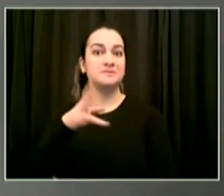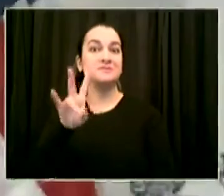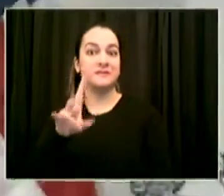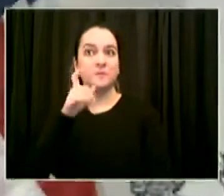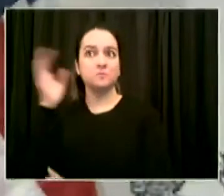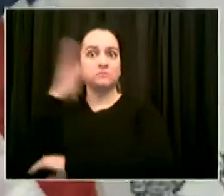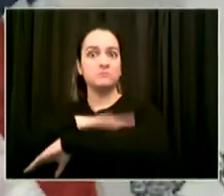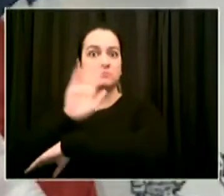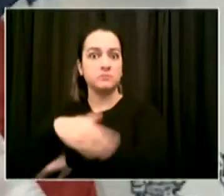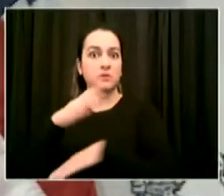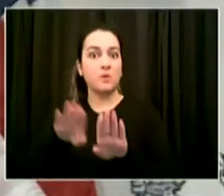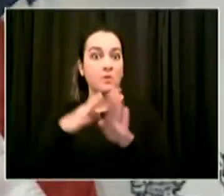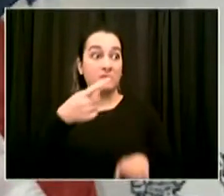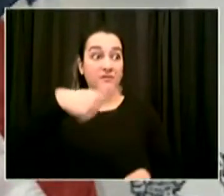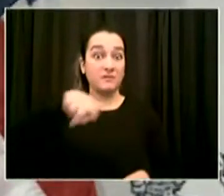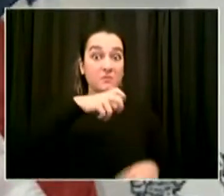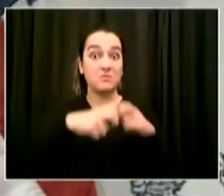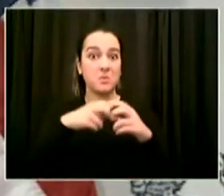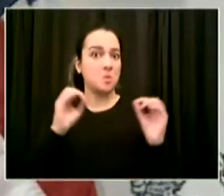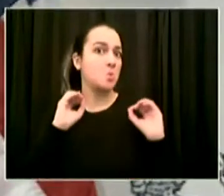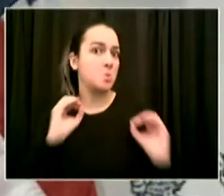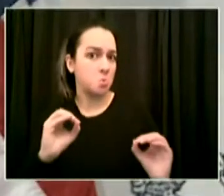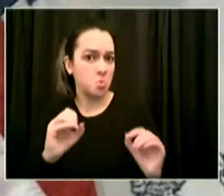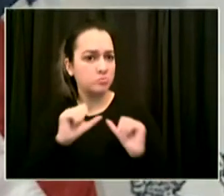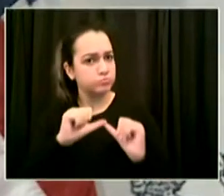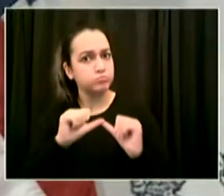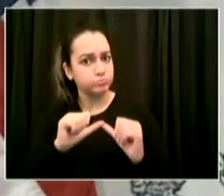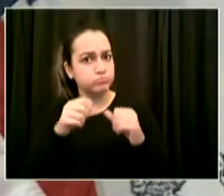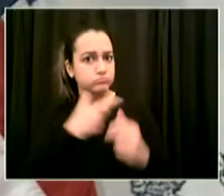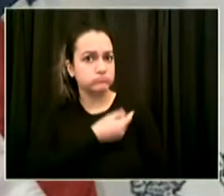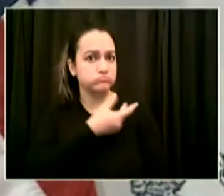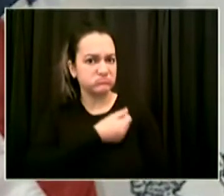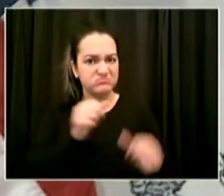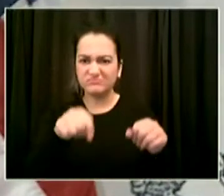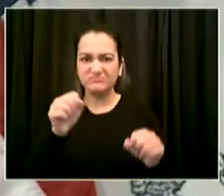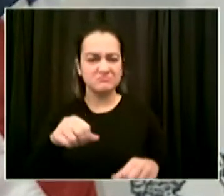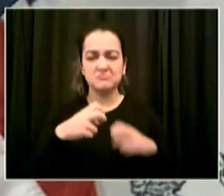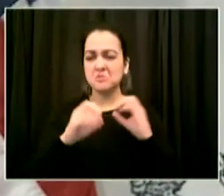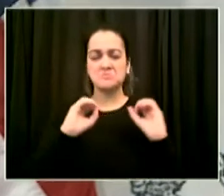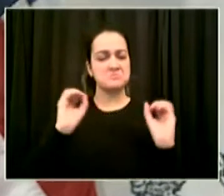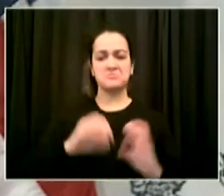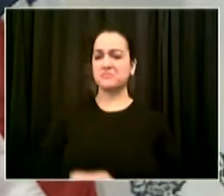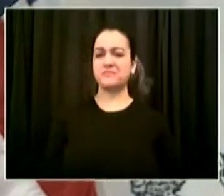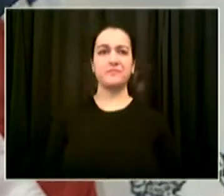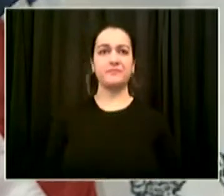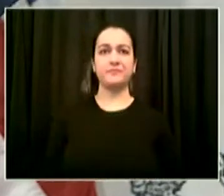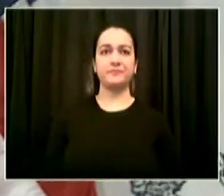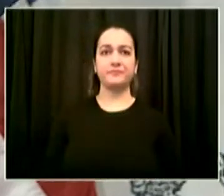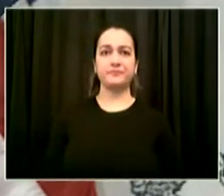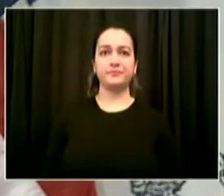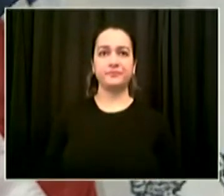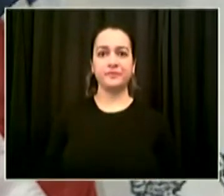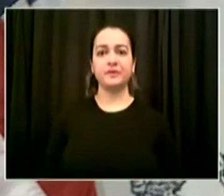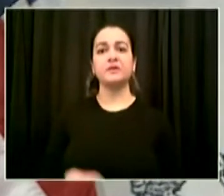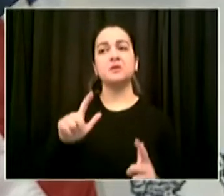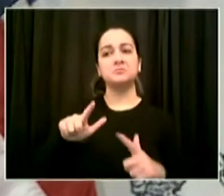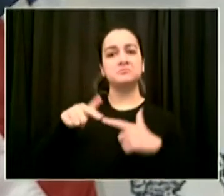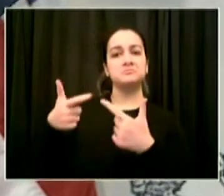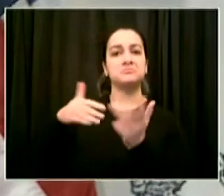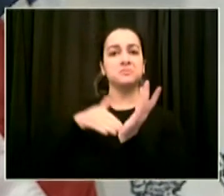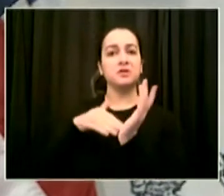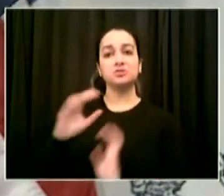Dr. Choksi. Yes, sir, and thank you. That's exactly right. I'll just reiterate, the goal, of course, is to